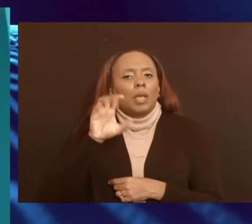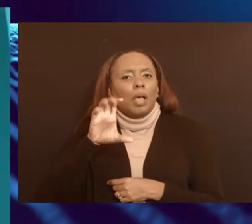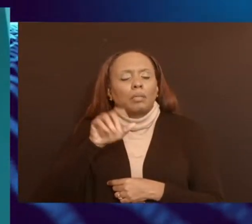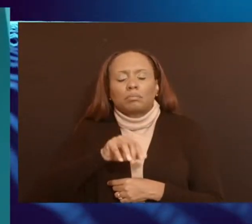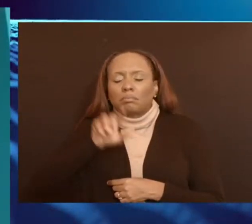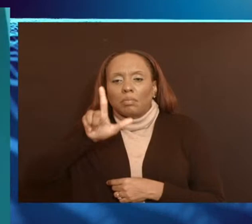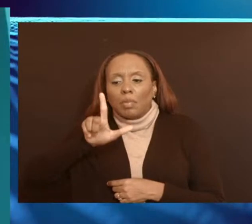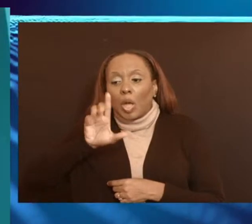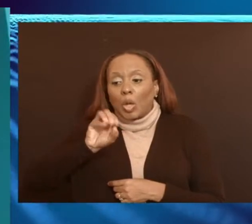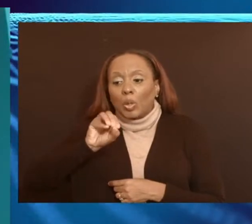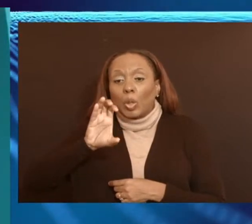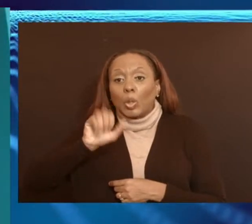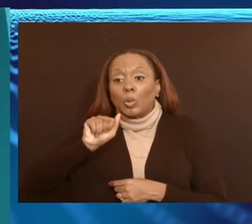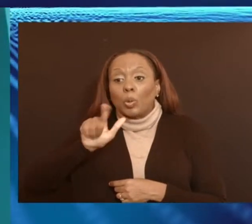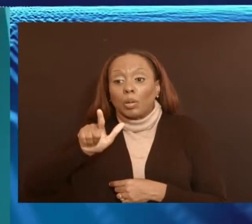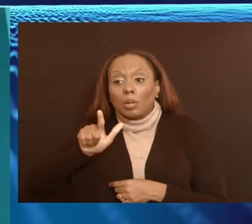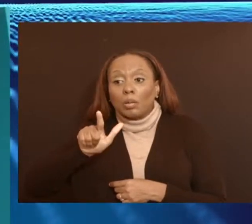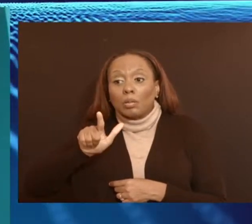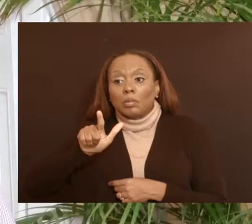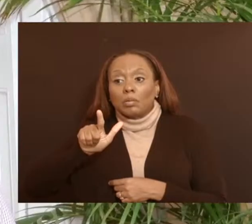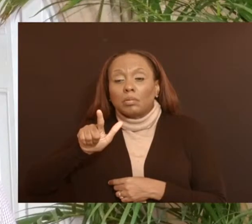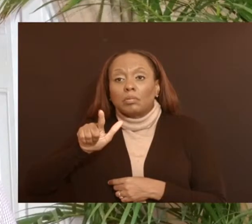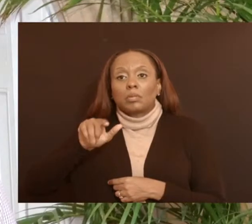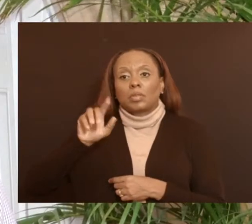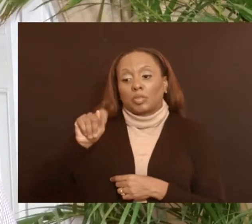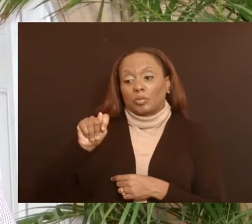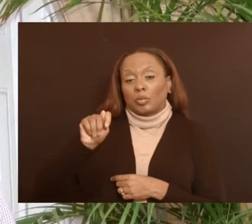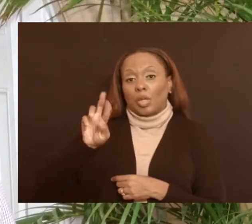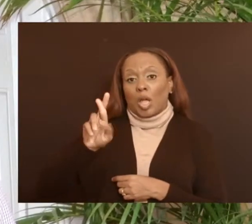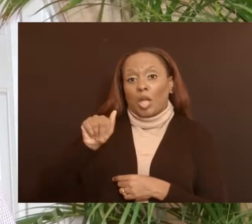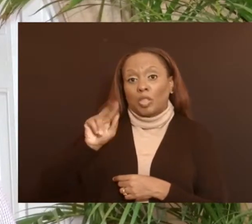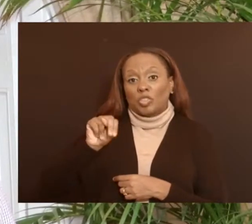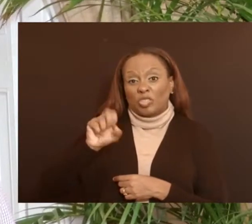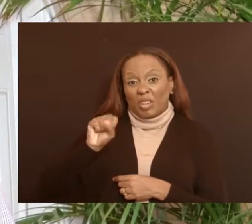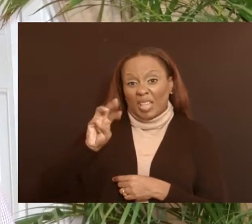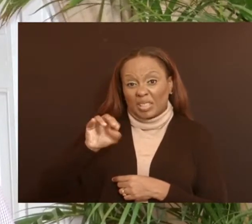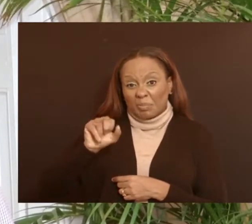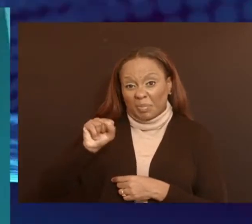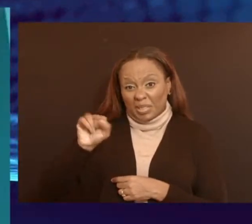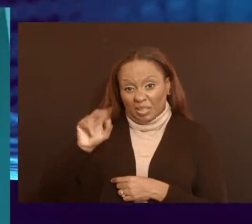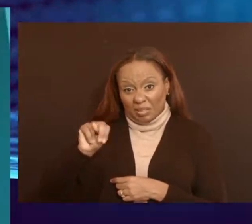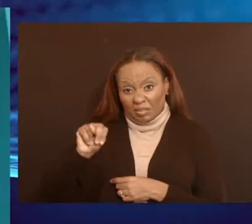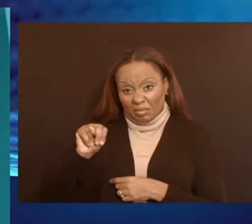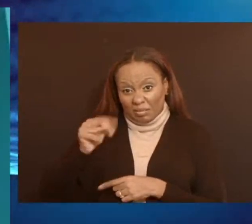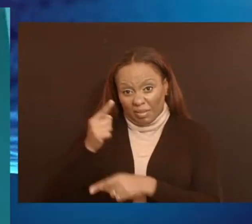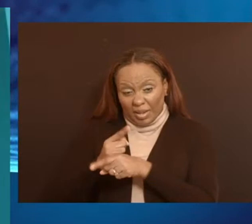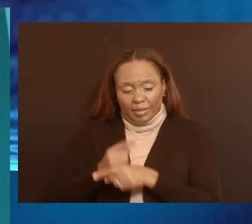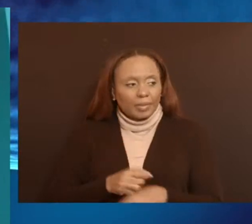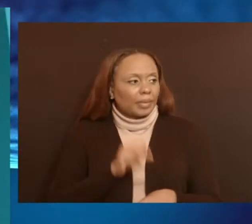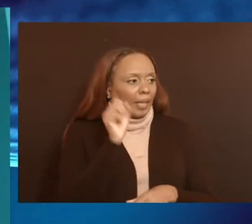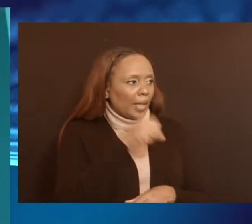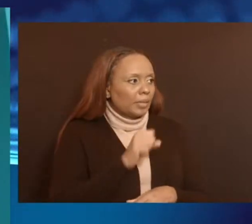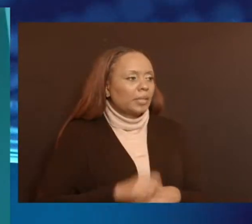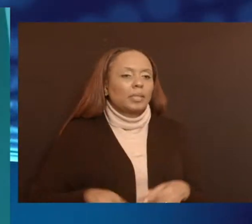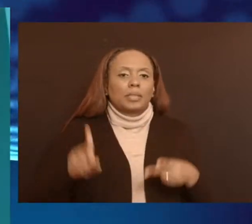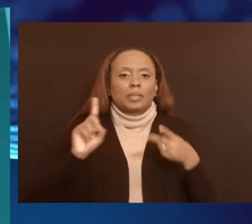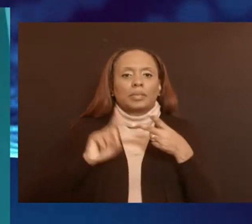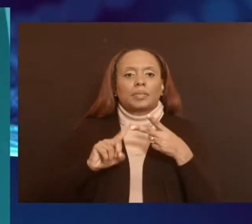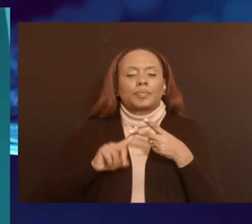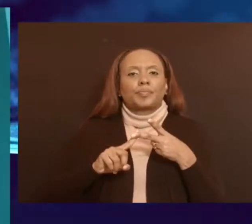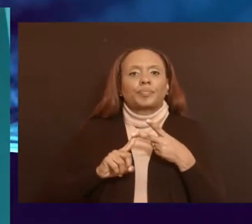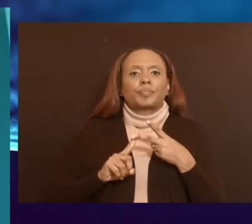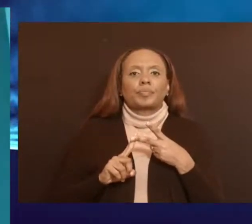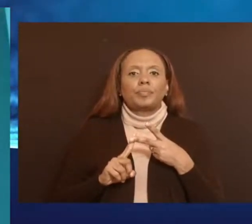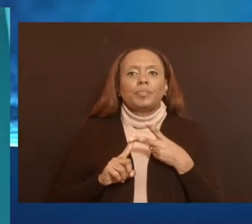fair assessment? That is correct. Right, and the second question would be this. With regard to these particular clusters,